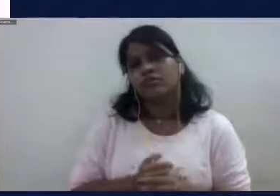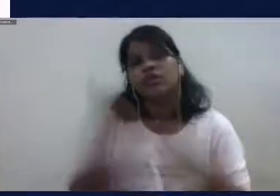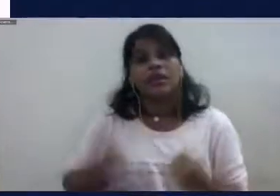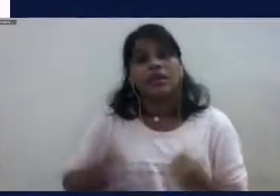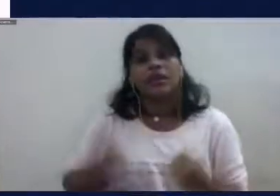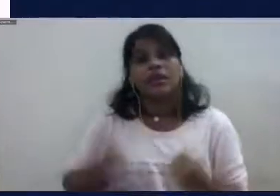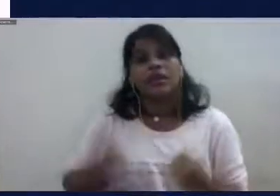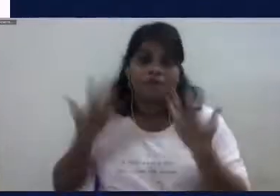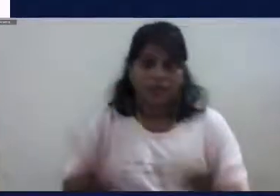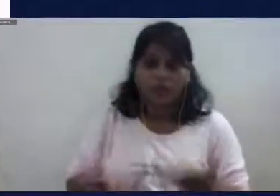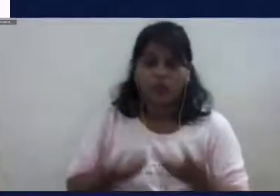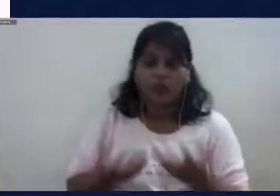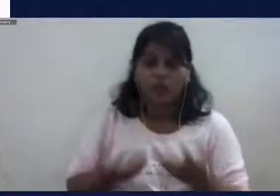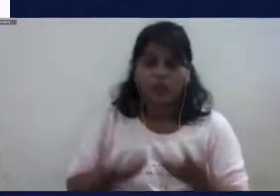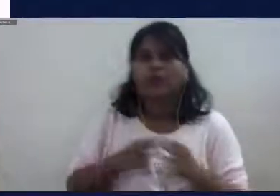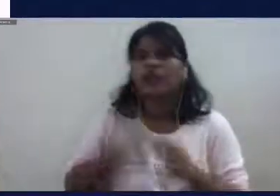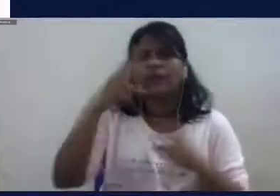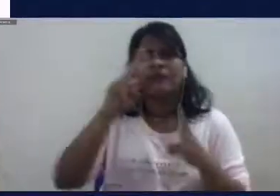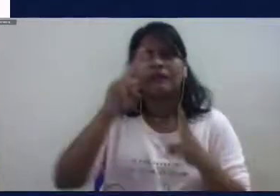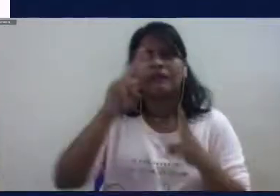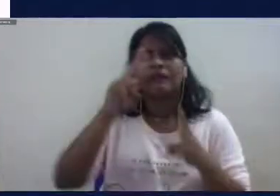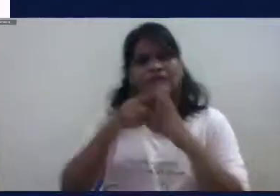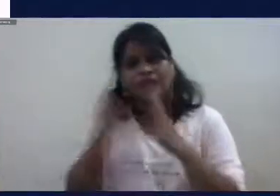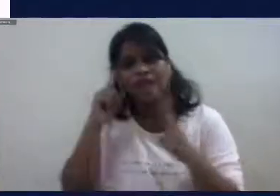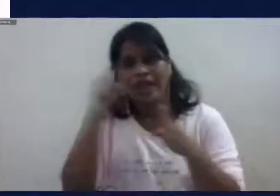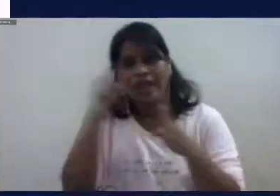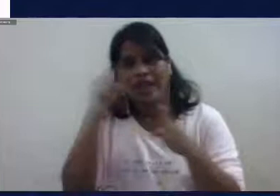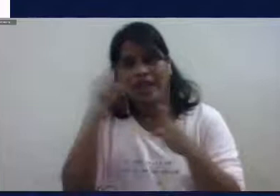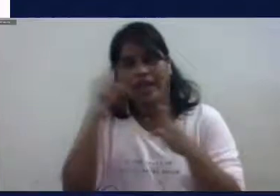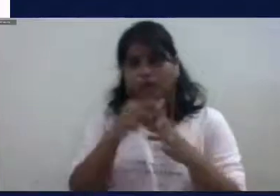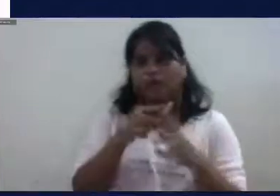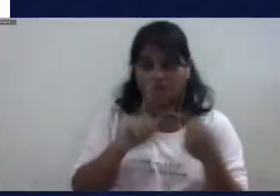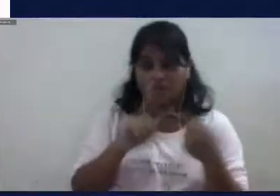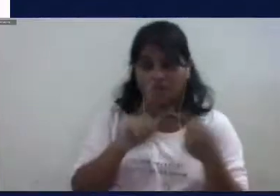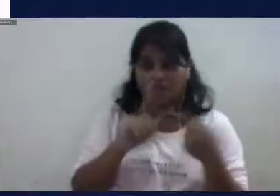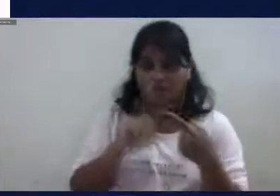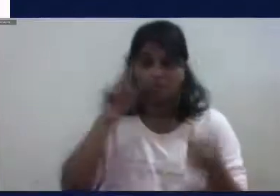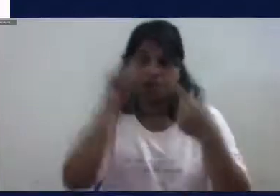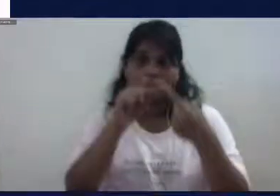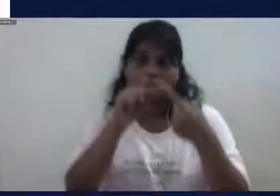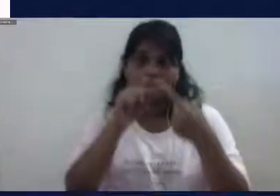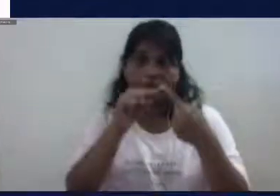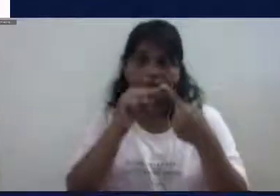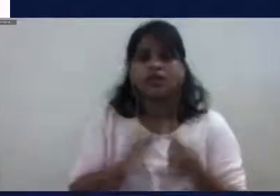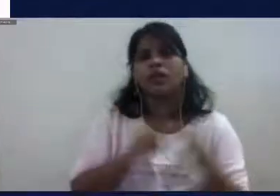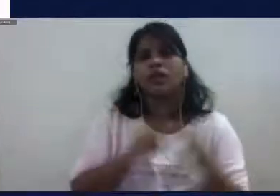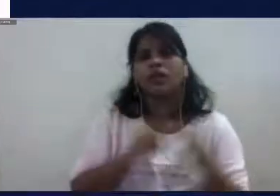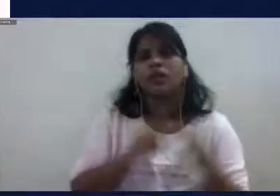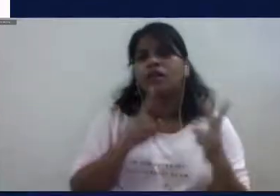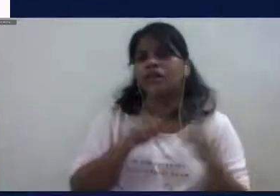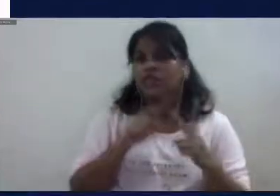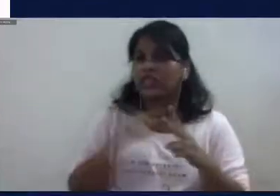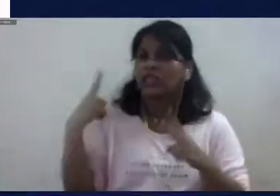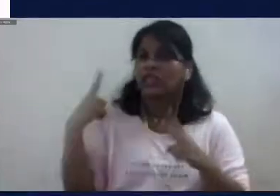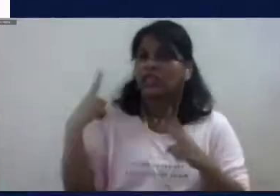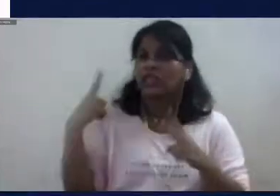out, essentially, these are different aspects. Purpose, first of all. Leadership is about